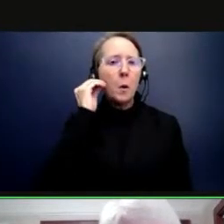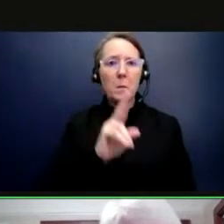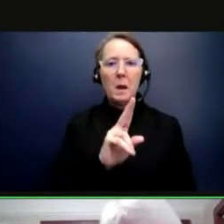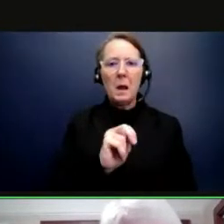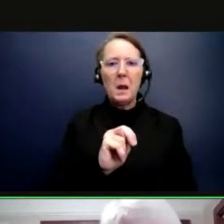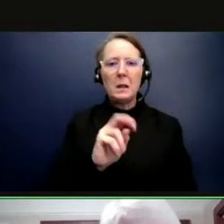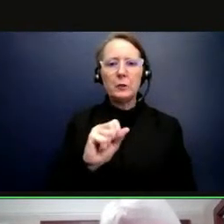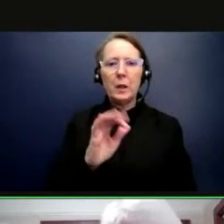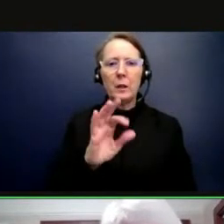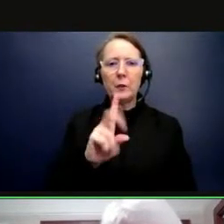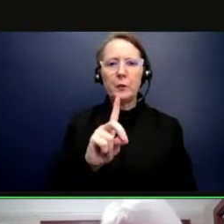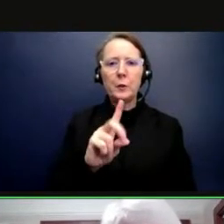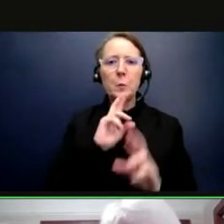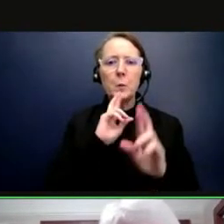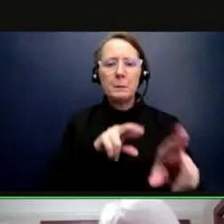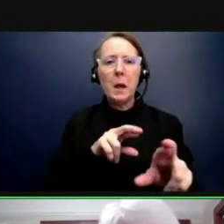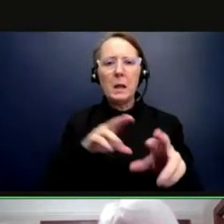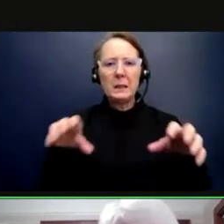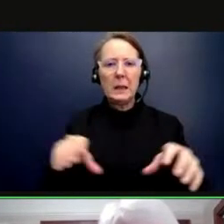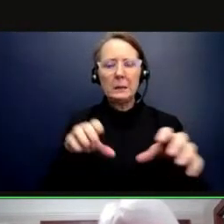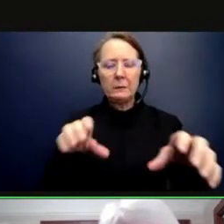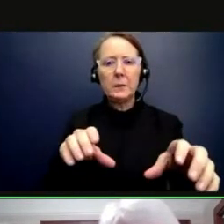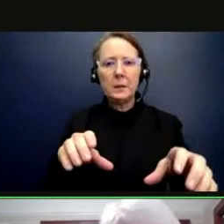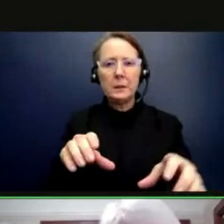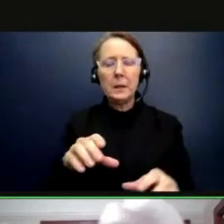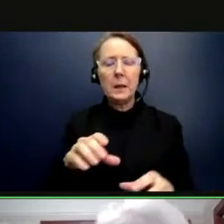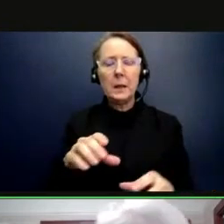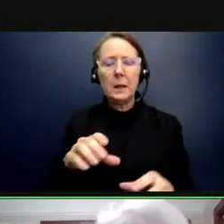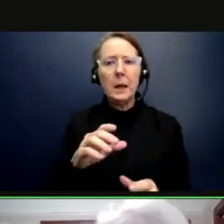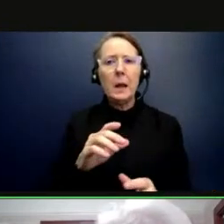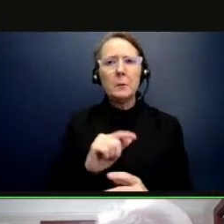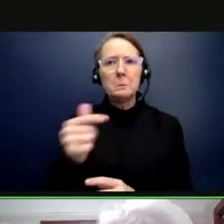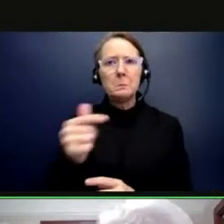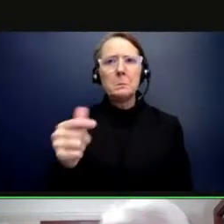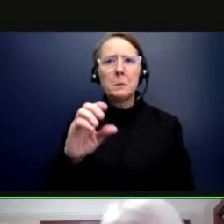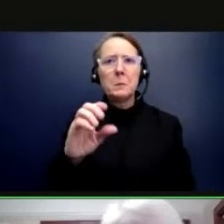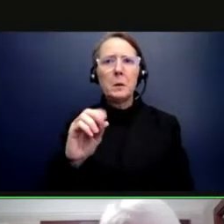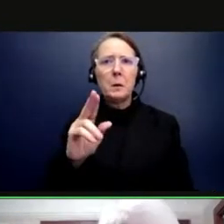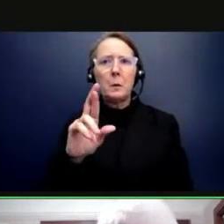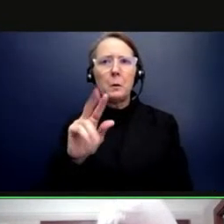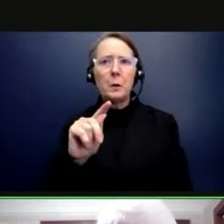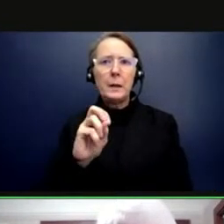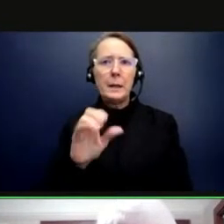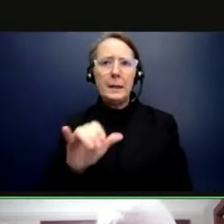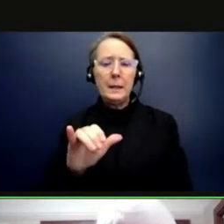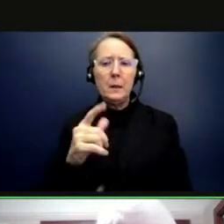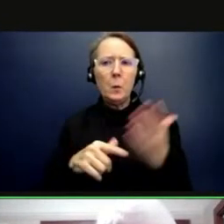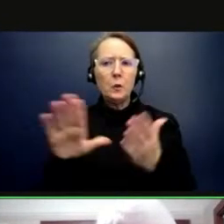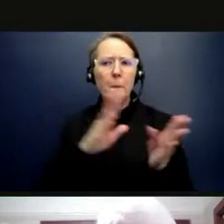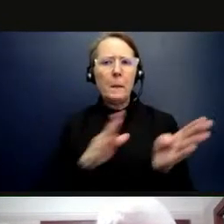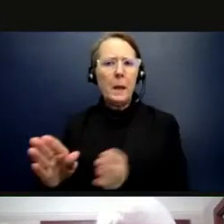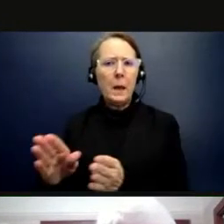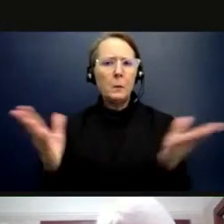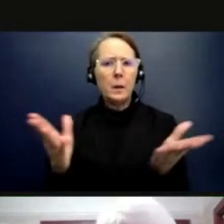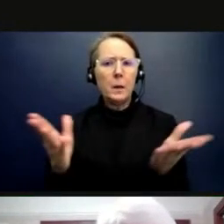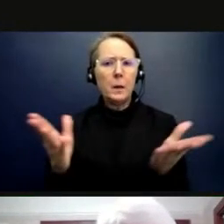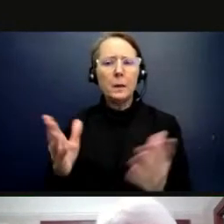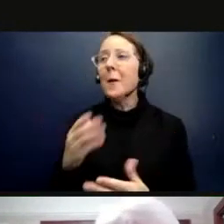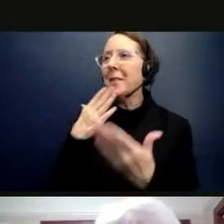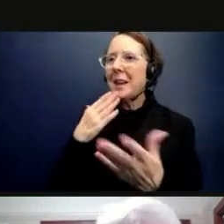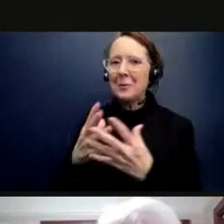I'll turn it over to Courtney to kind of get us going here. What's your plan here, Courtney? Thank you so